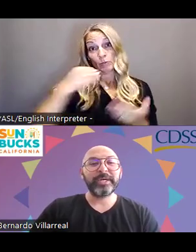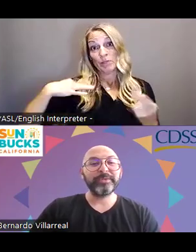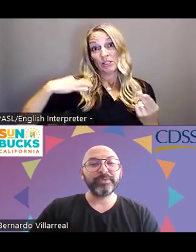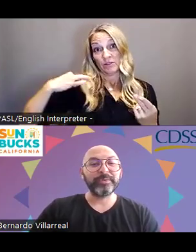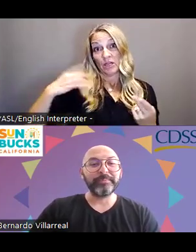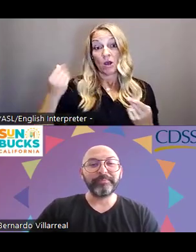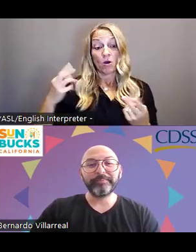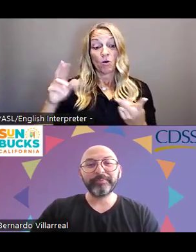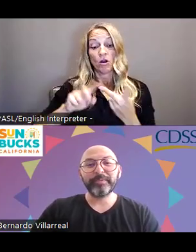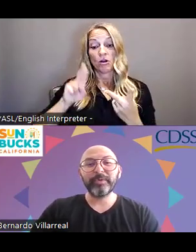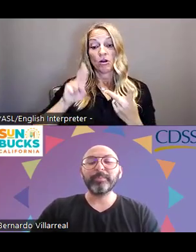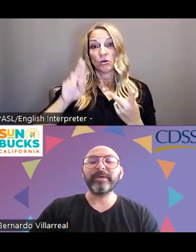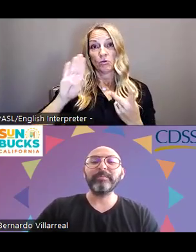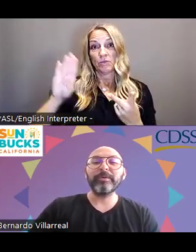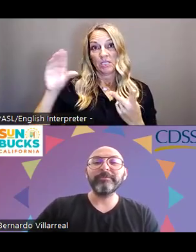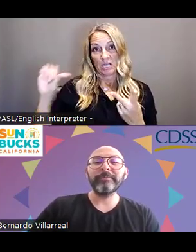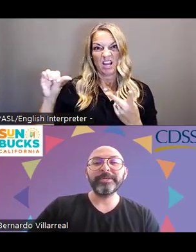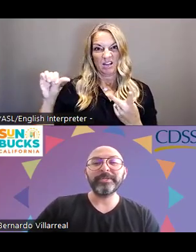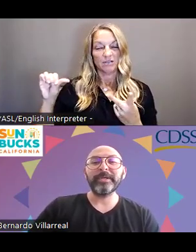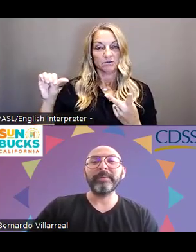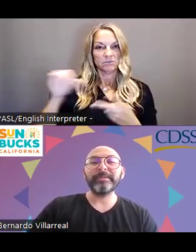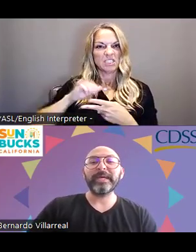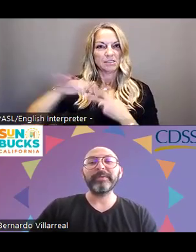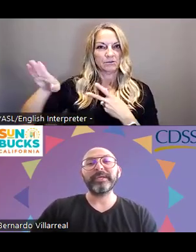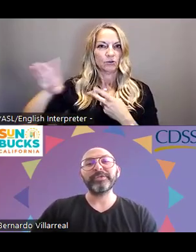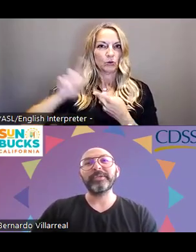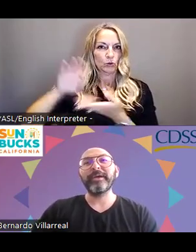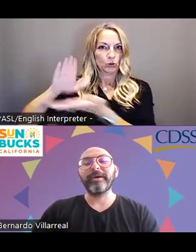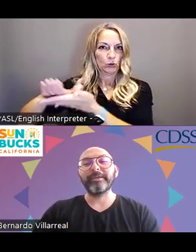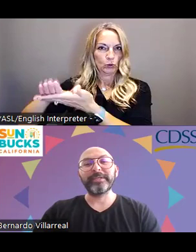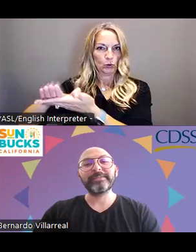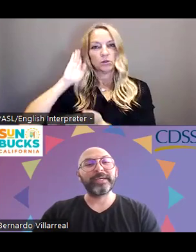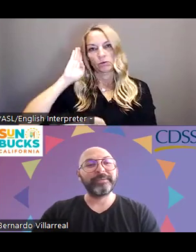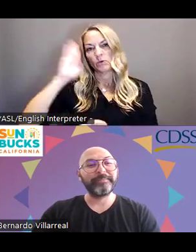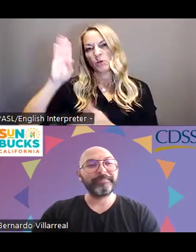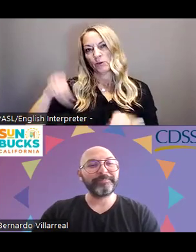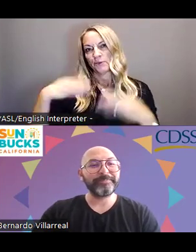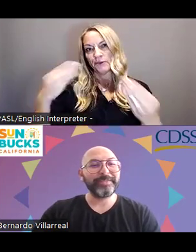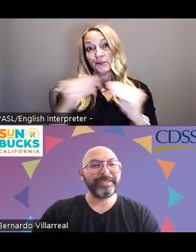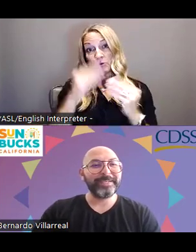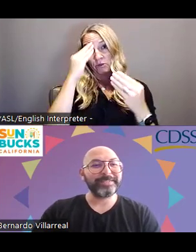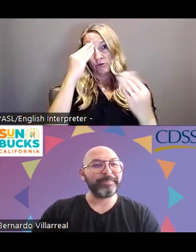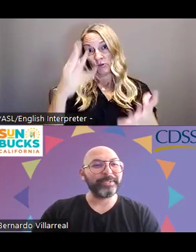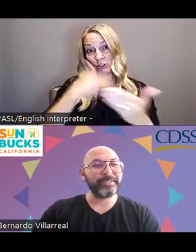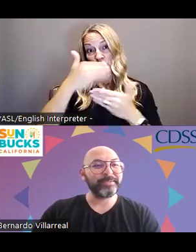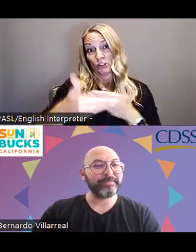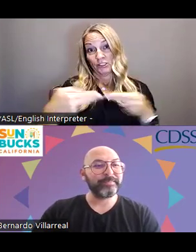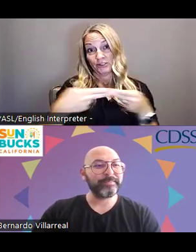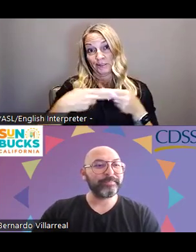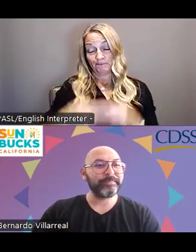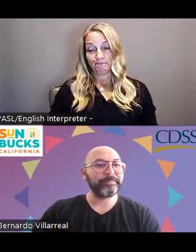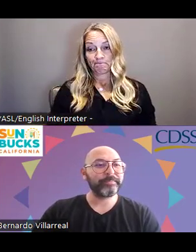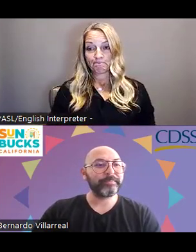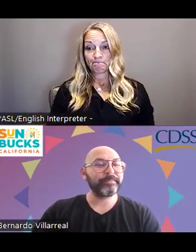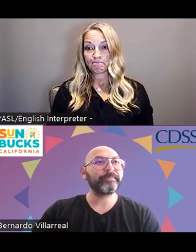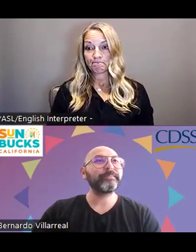UBA to their child's school. We'll provide more information about the application on the next slide. Next slide, please.